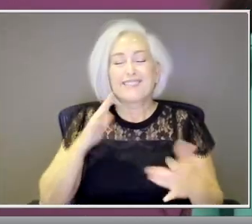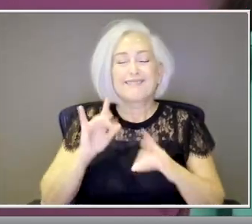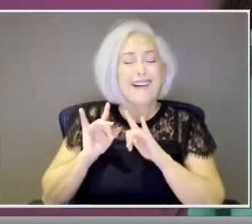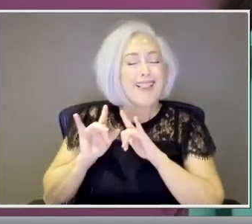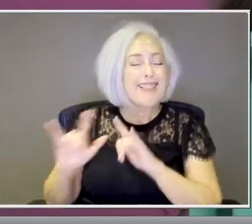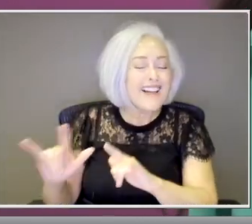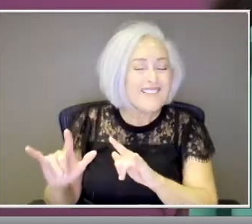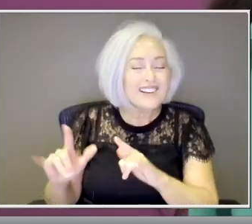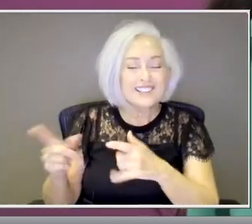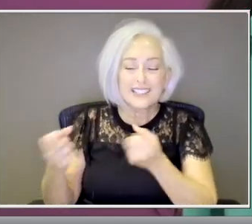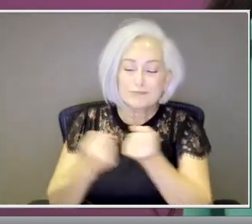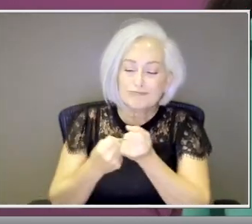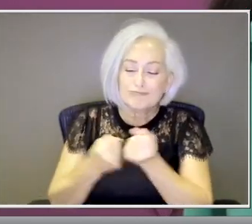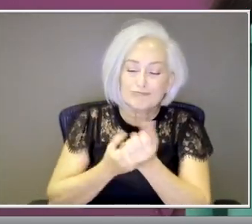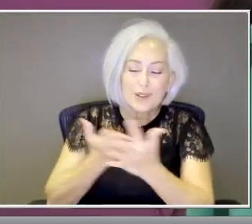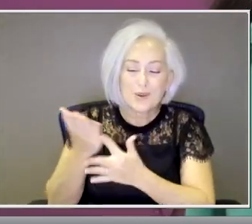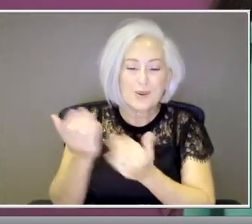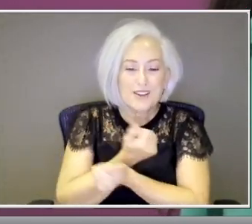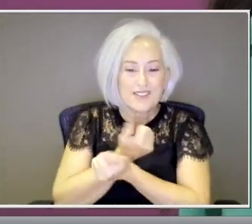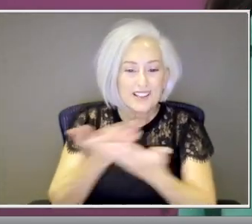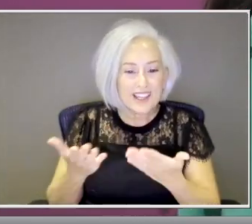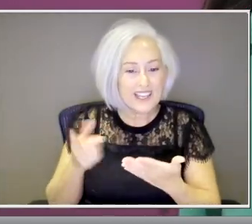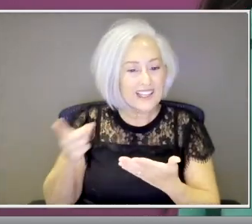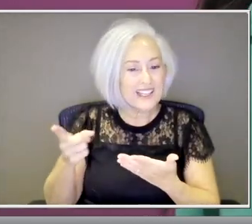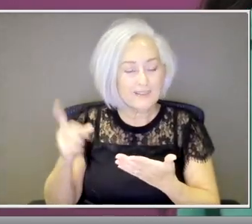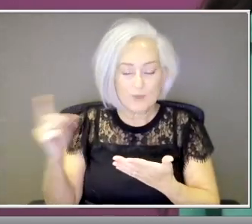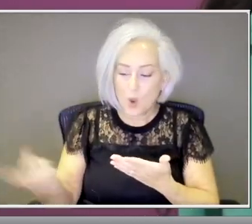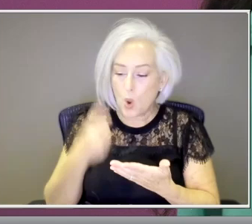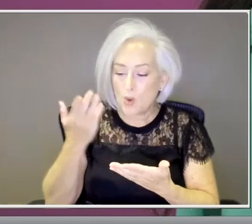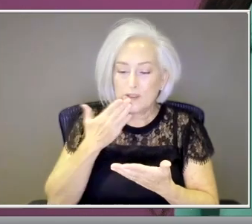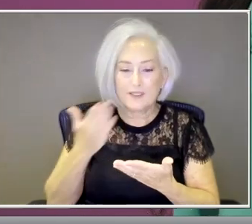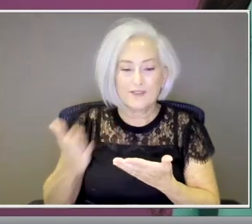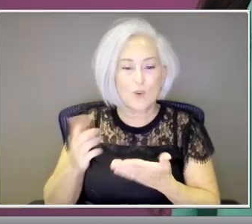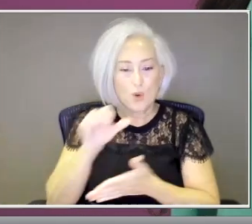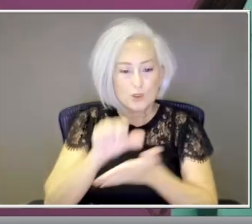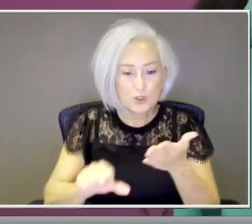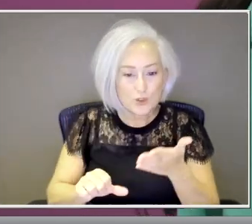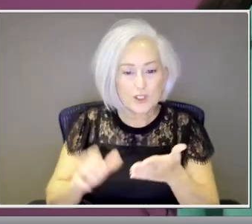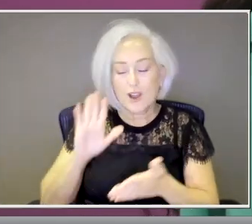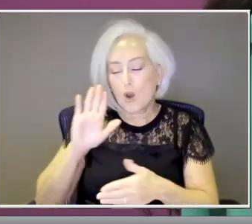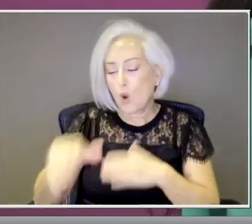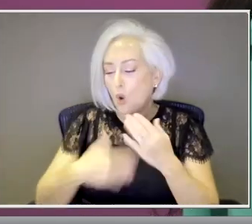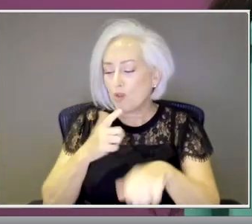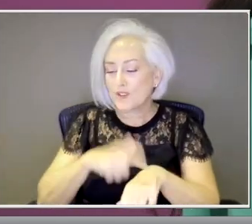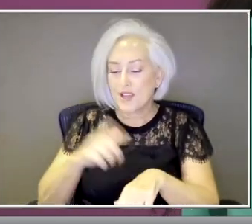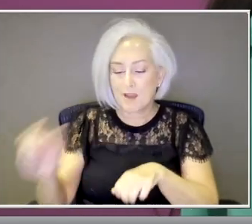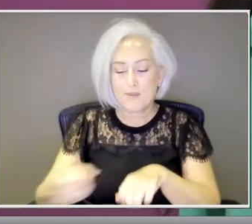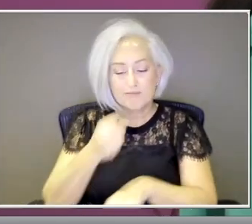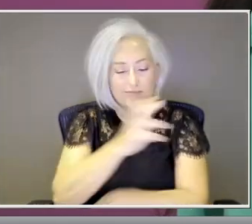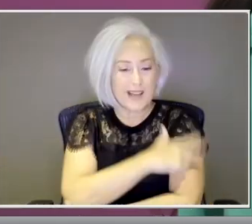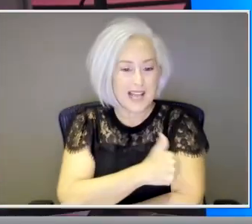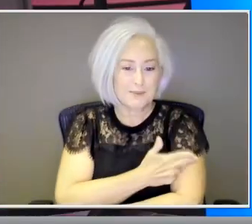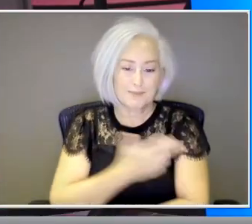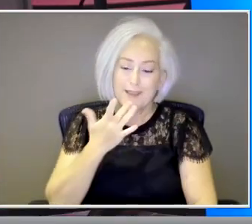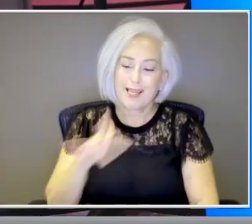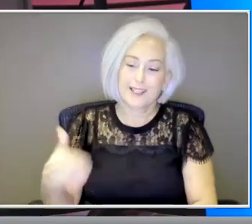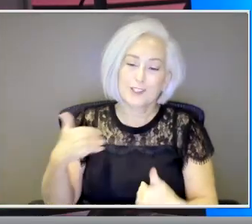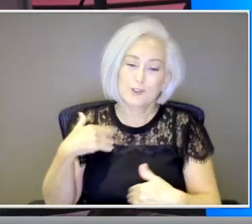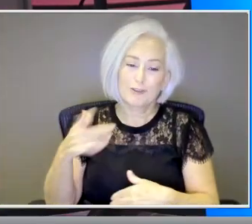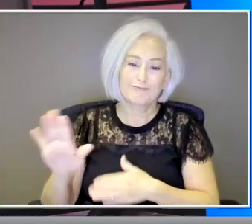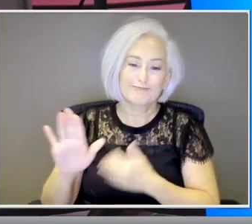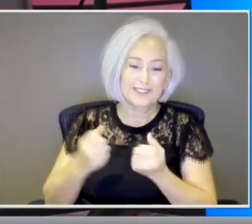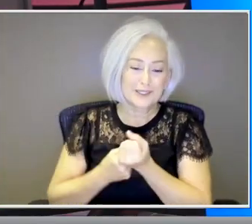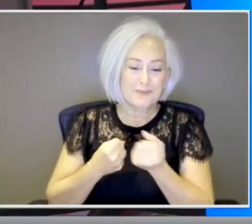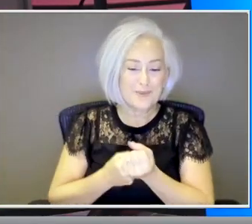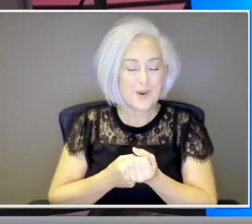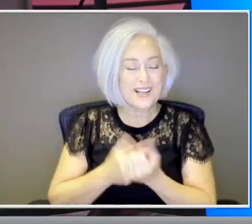supported me through everything. He's been there for all my surgeries, all my hospitalizations, and I'm very lucky to have him. And he adores you.